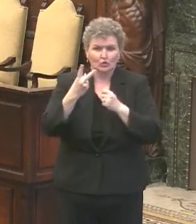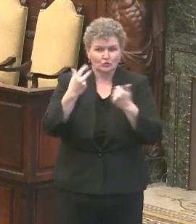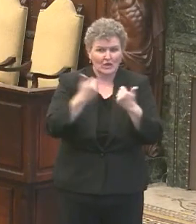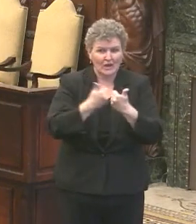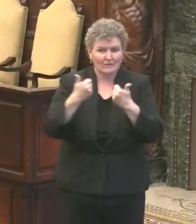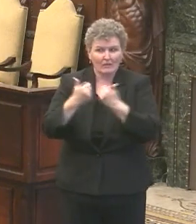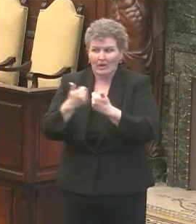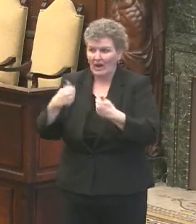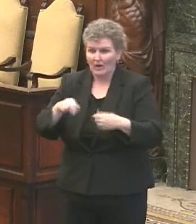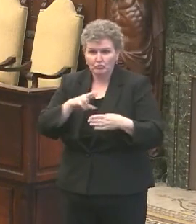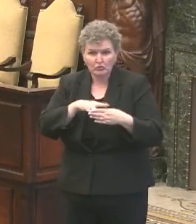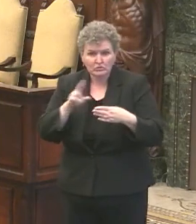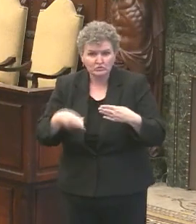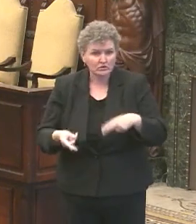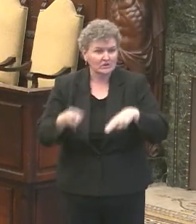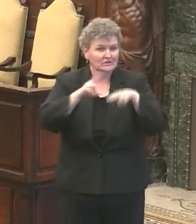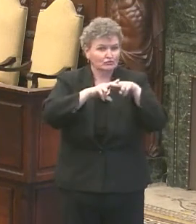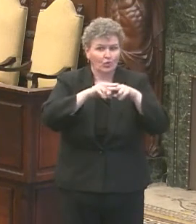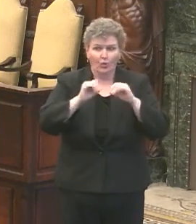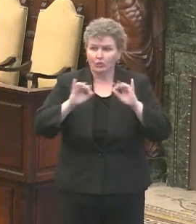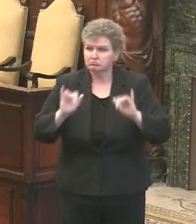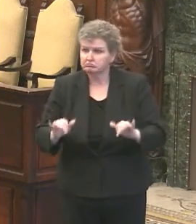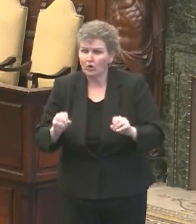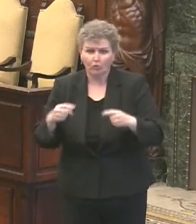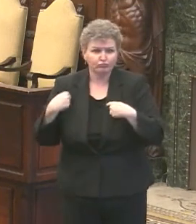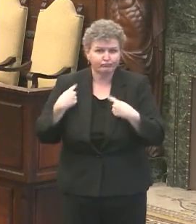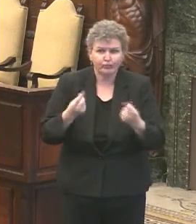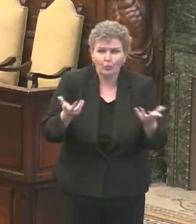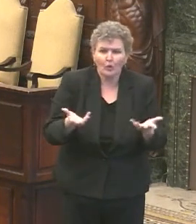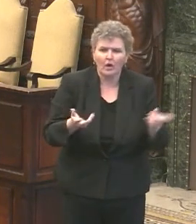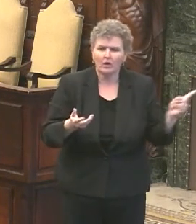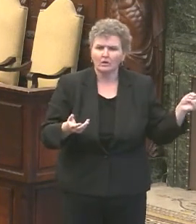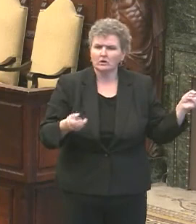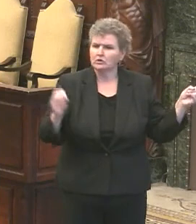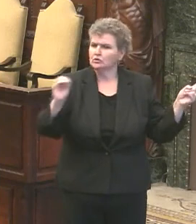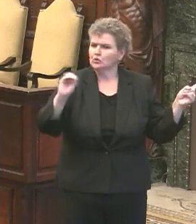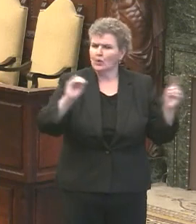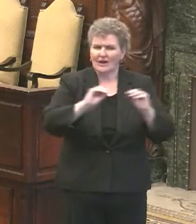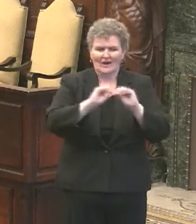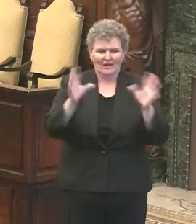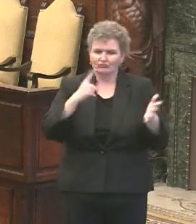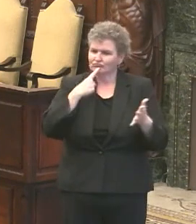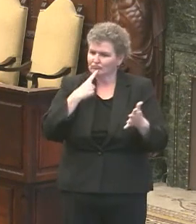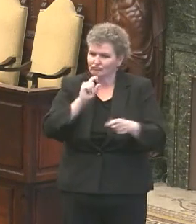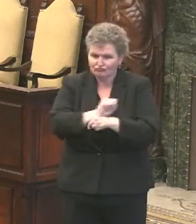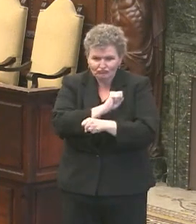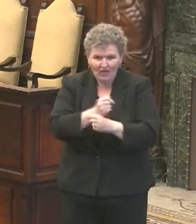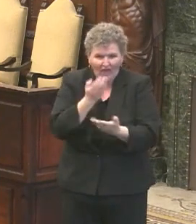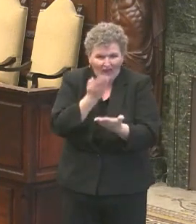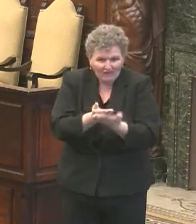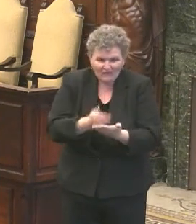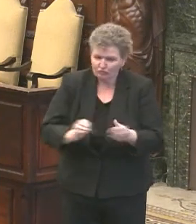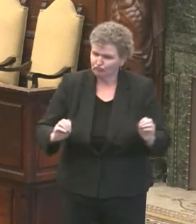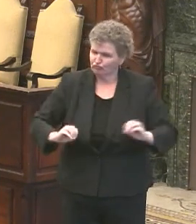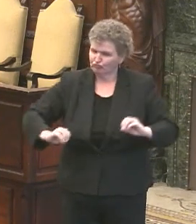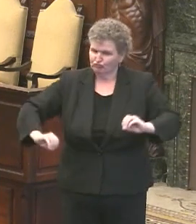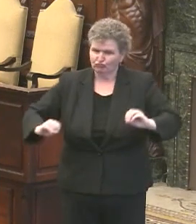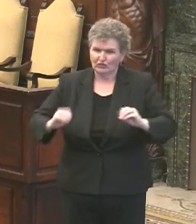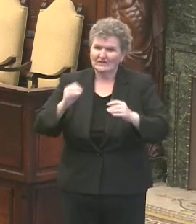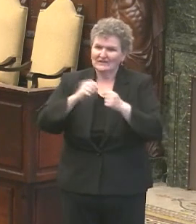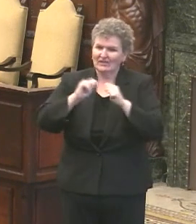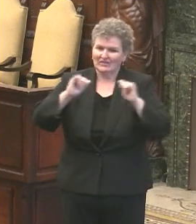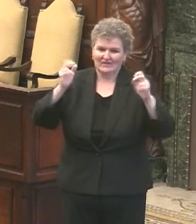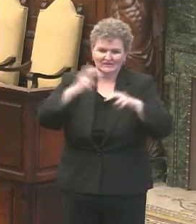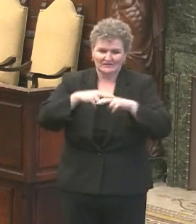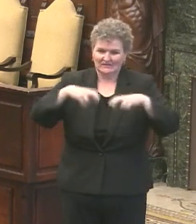cases spiking from that? And we don't have any clear evidence of spread amongst people in the stadium. We